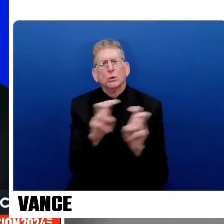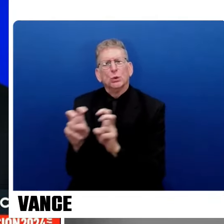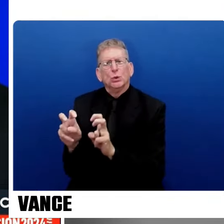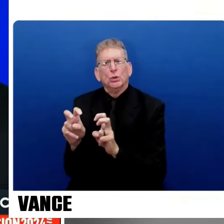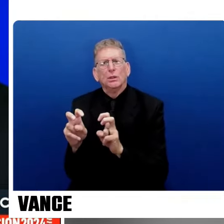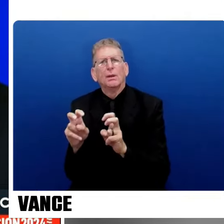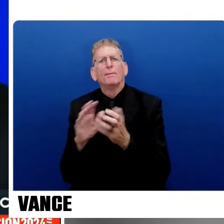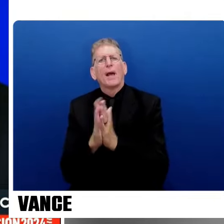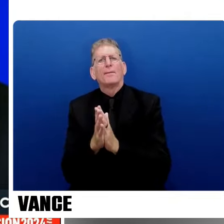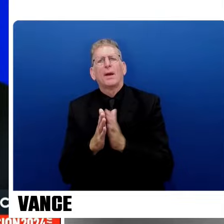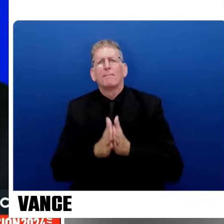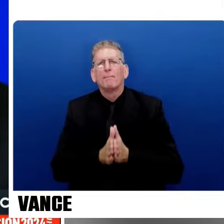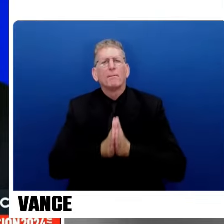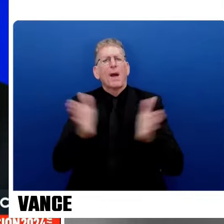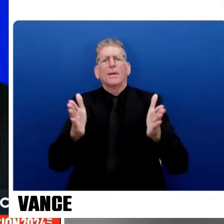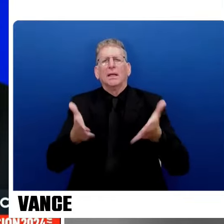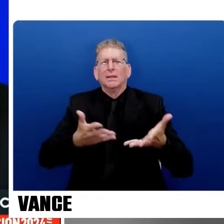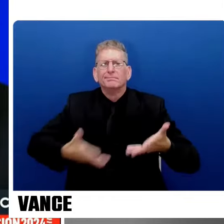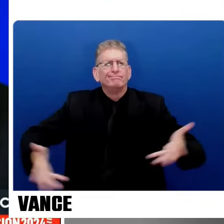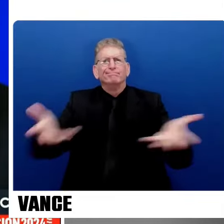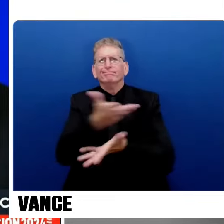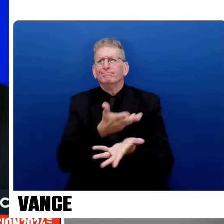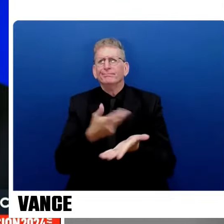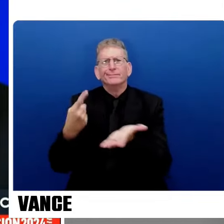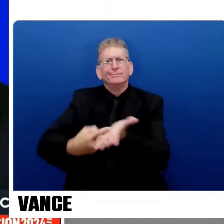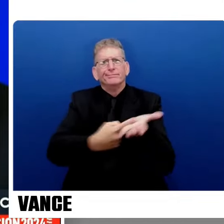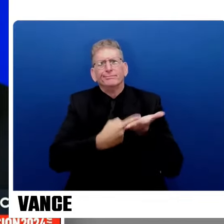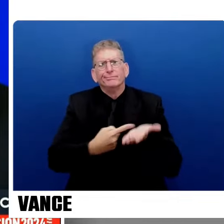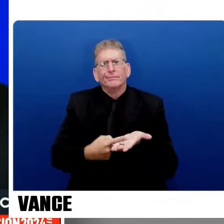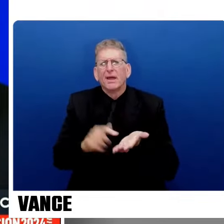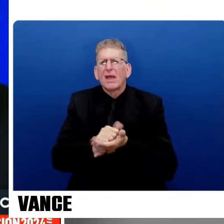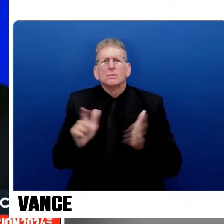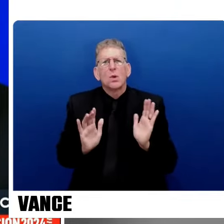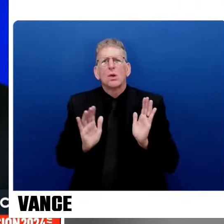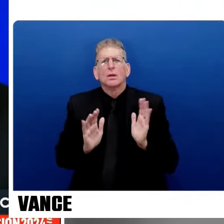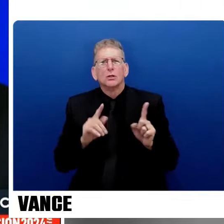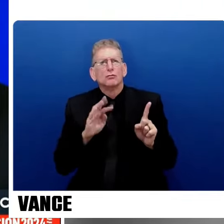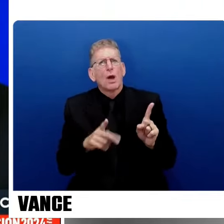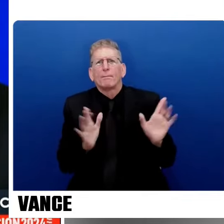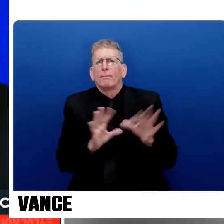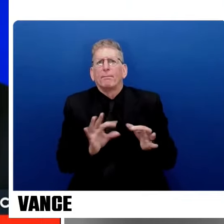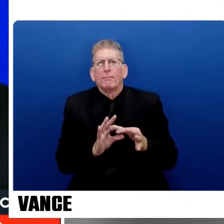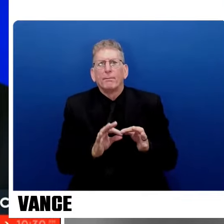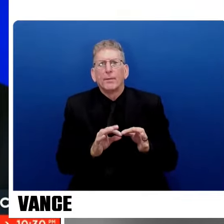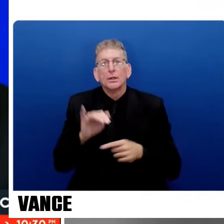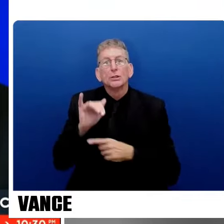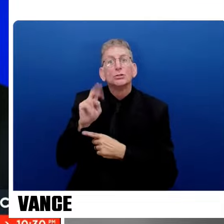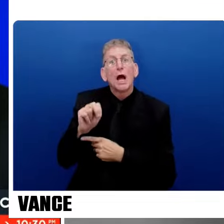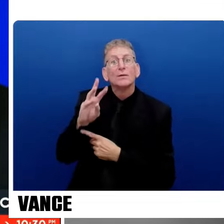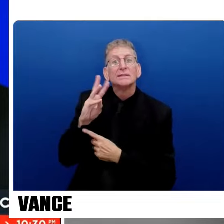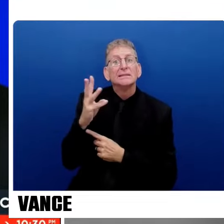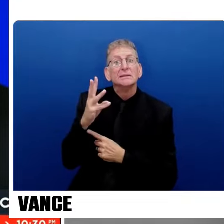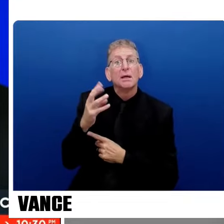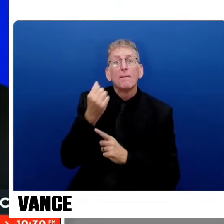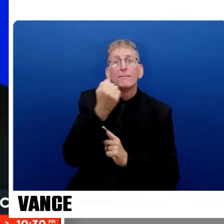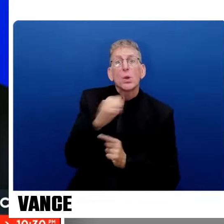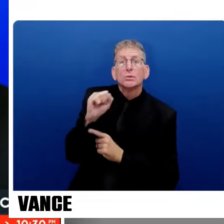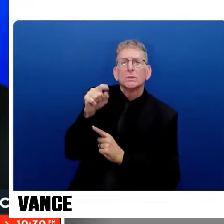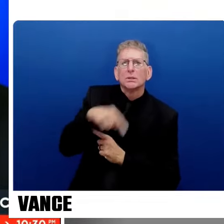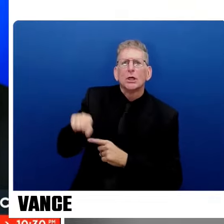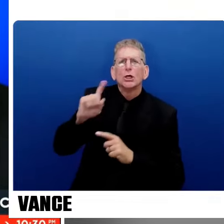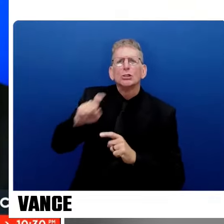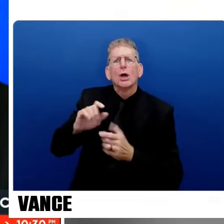Donald Trump has said. Remember, he said that on January the 6th, the protesters ought to protest peacefully. And on January the 20th, what happened? Joe